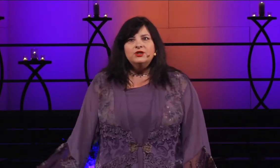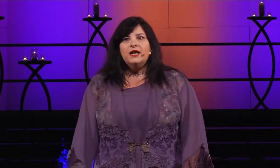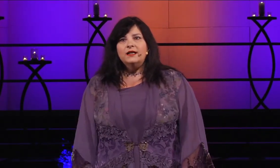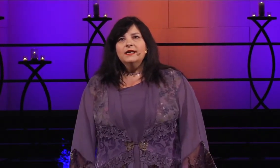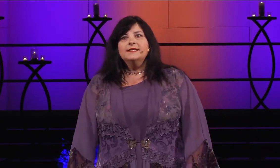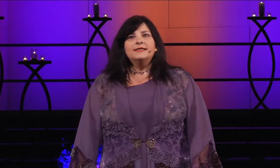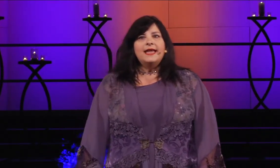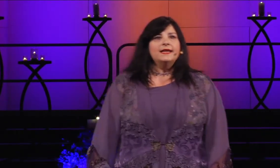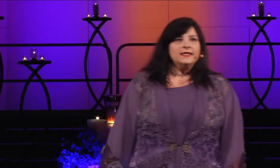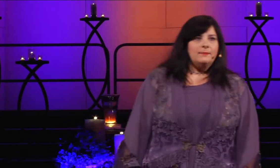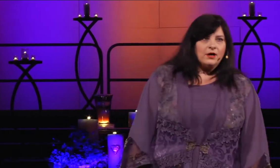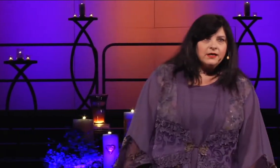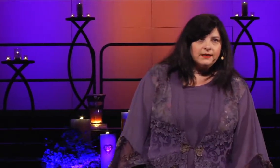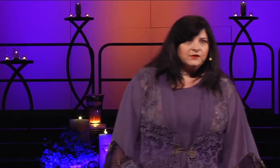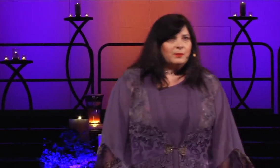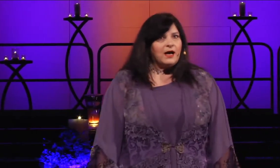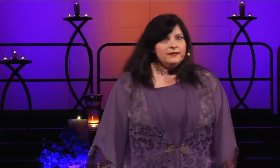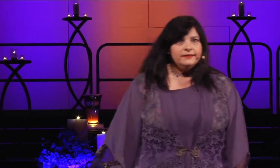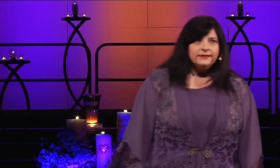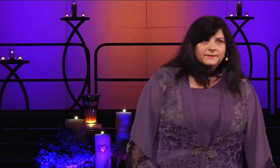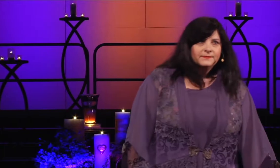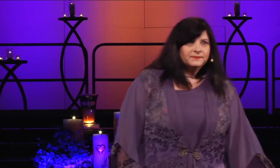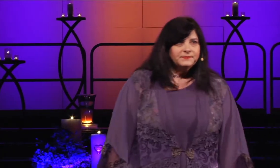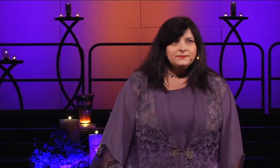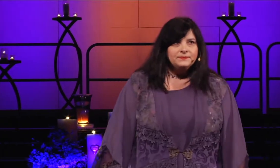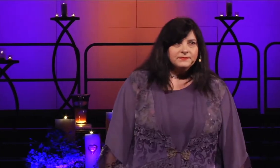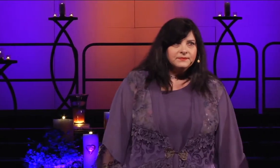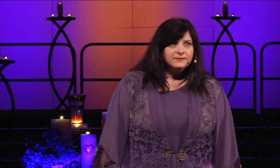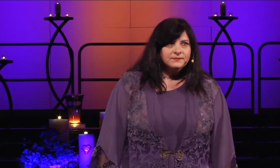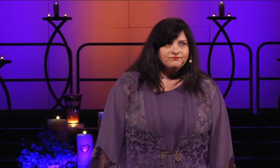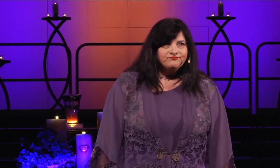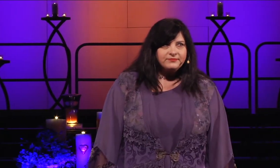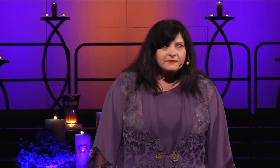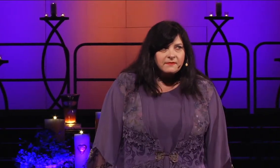me, "Michelle, stand in the parking spot